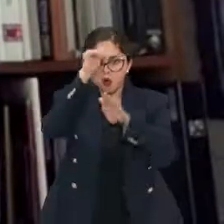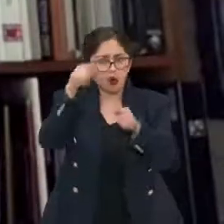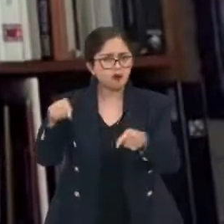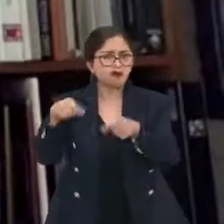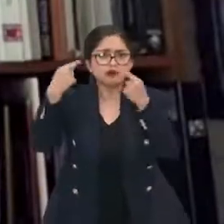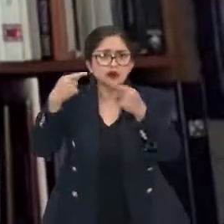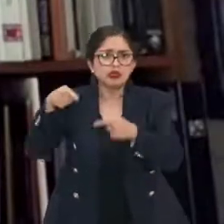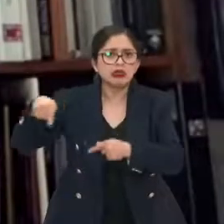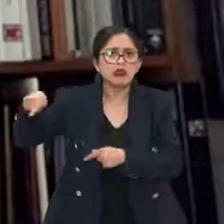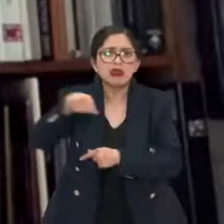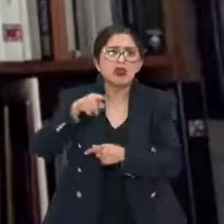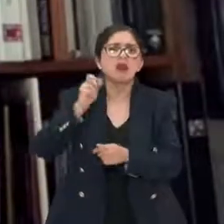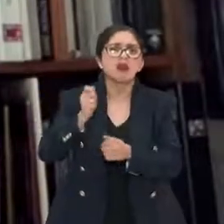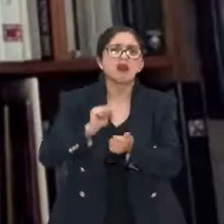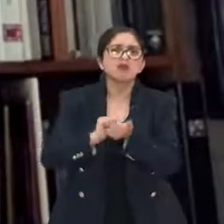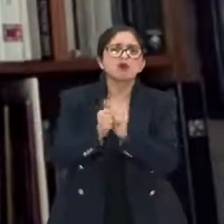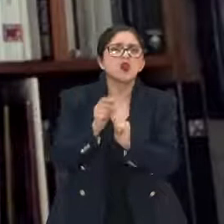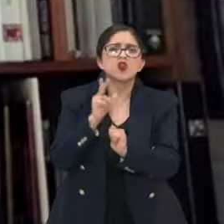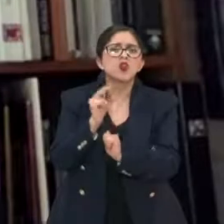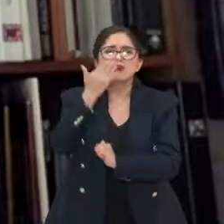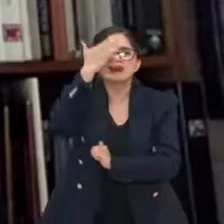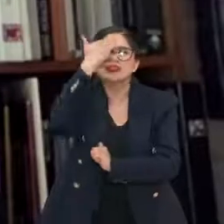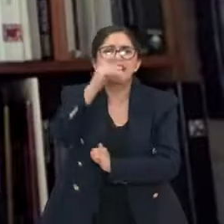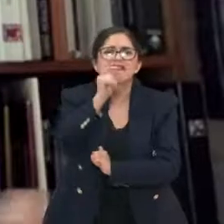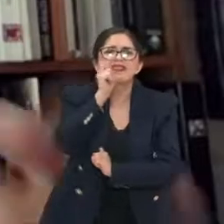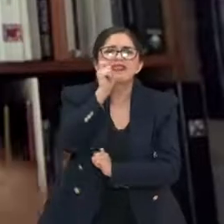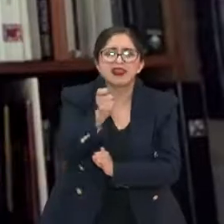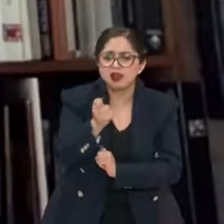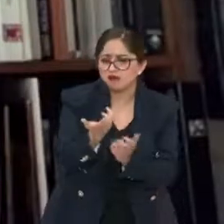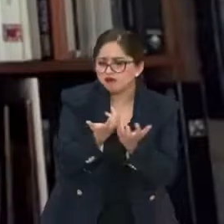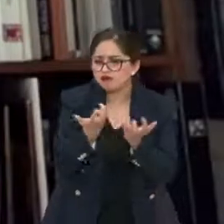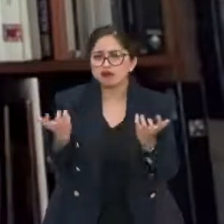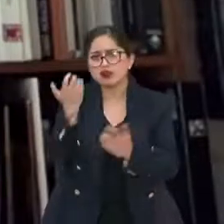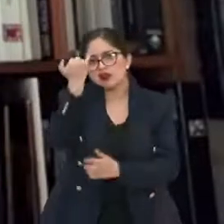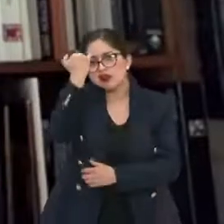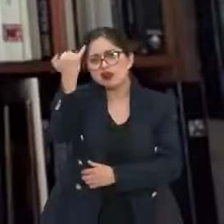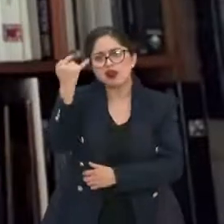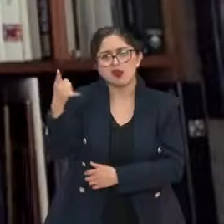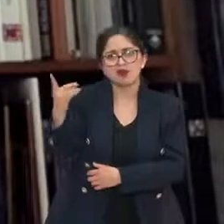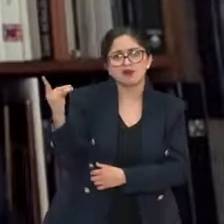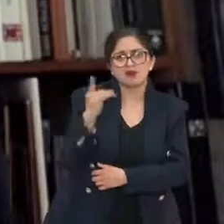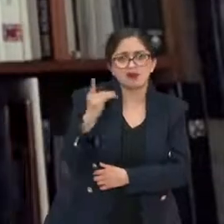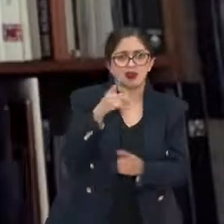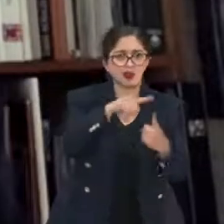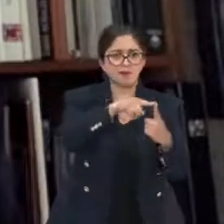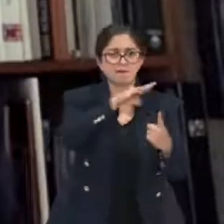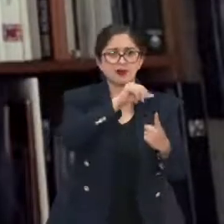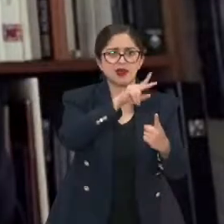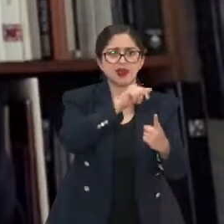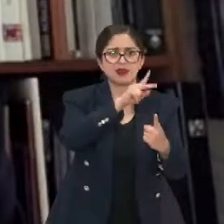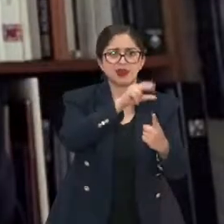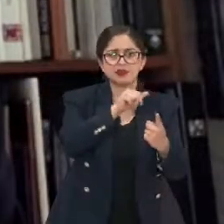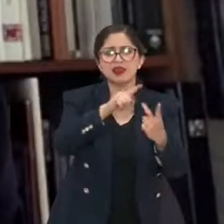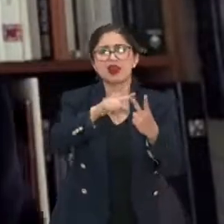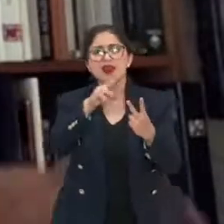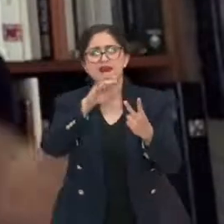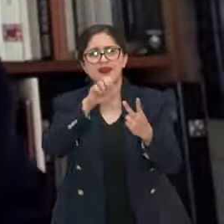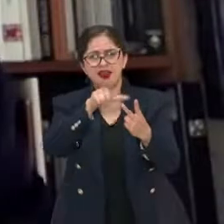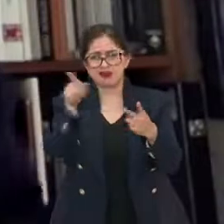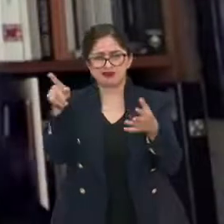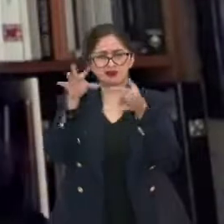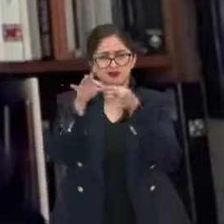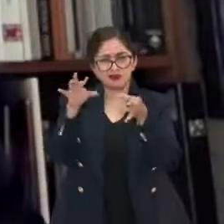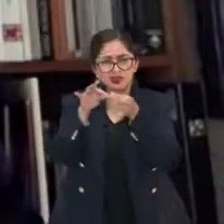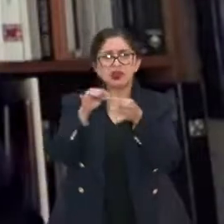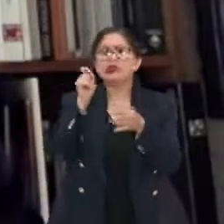Loaiza, place all the opposing parties to be in one chunk or in one arena.